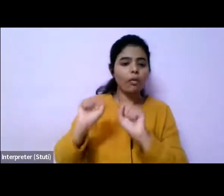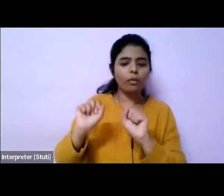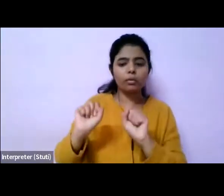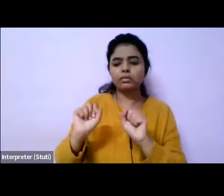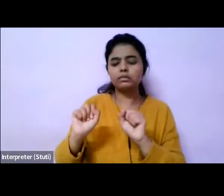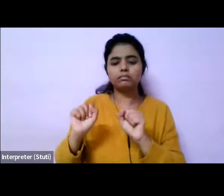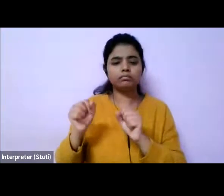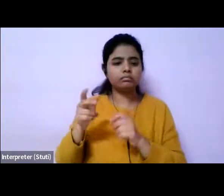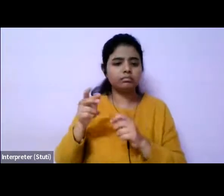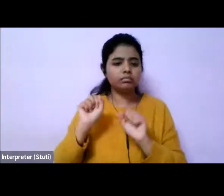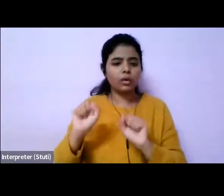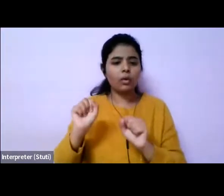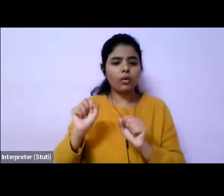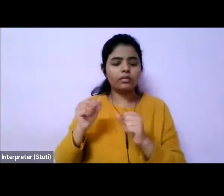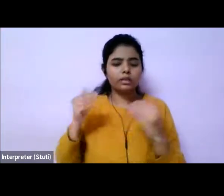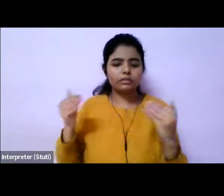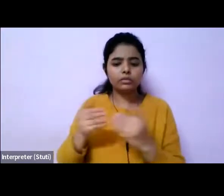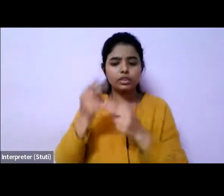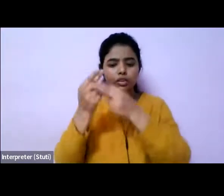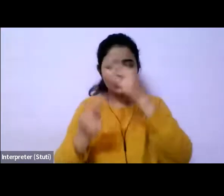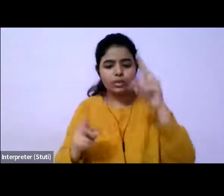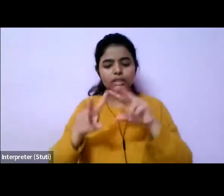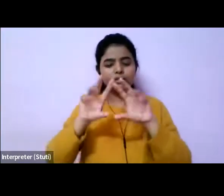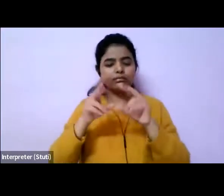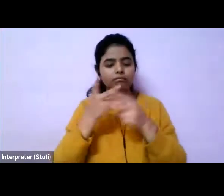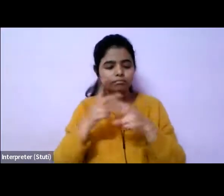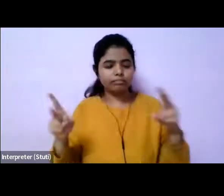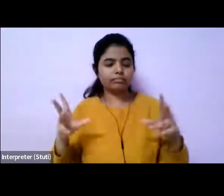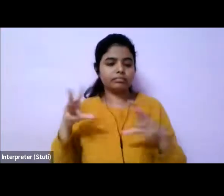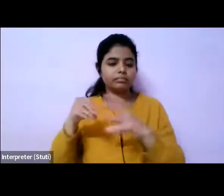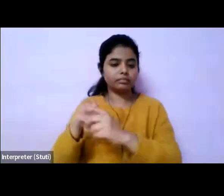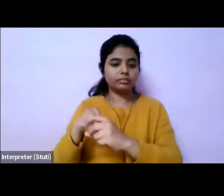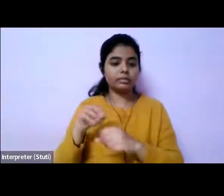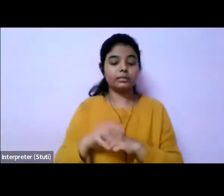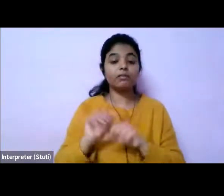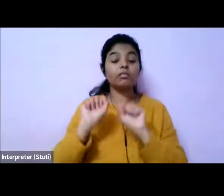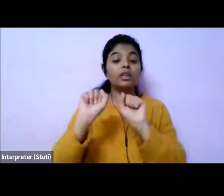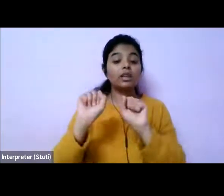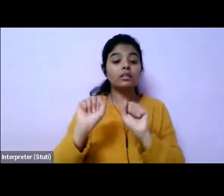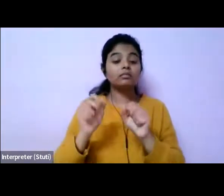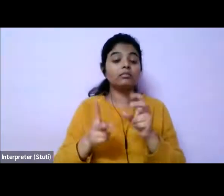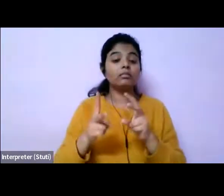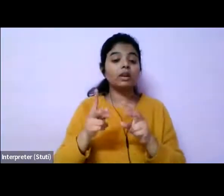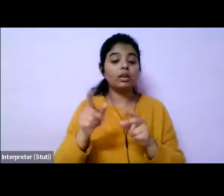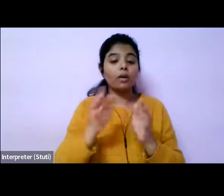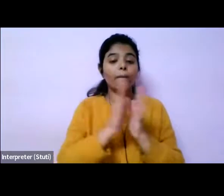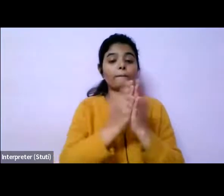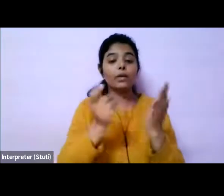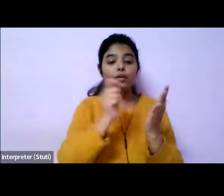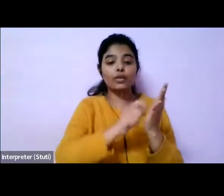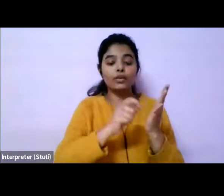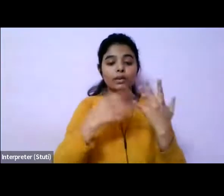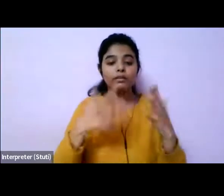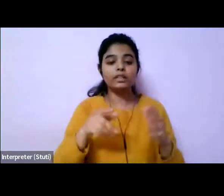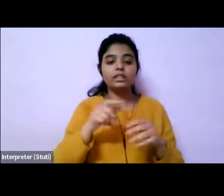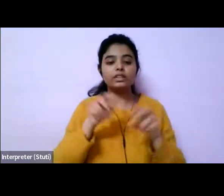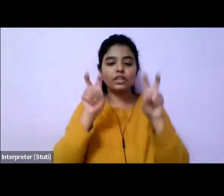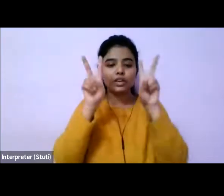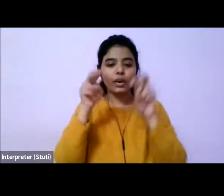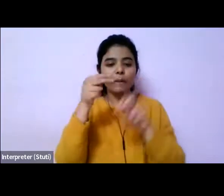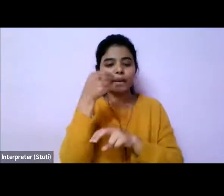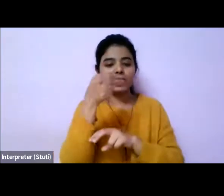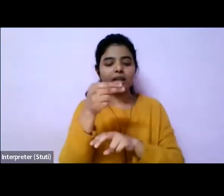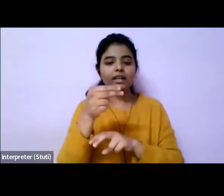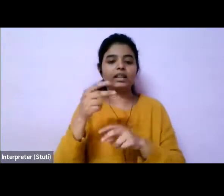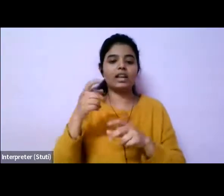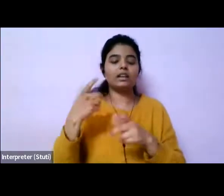and interactive story applications. She has edited a book titled Industrial Melanism,